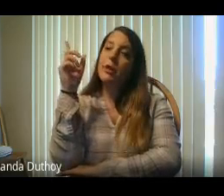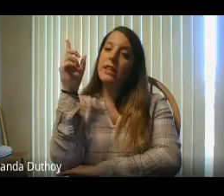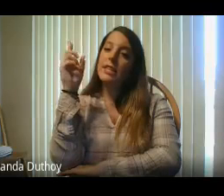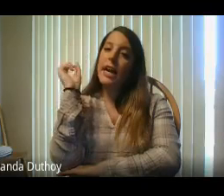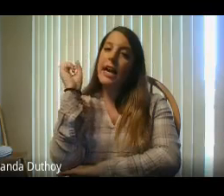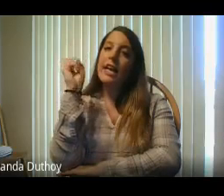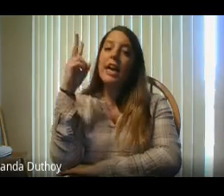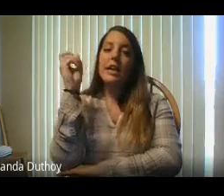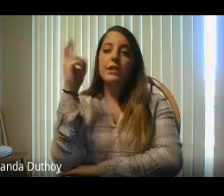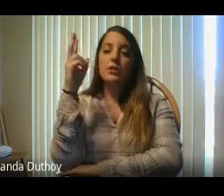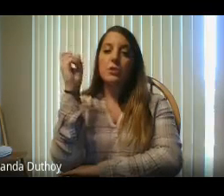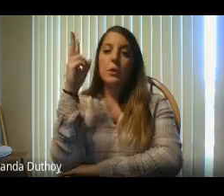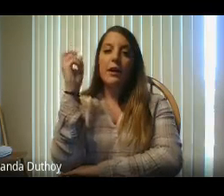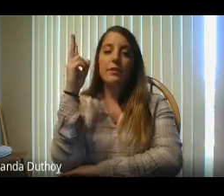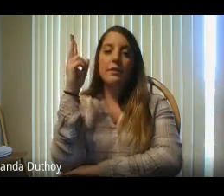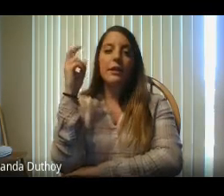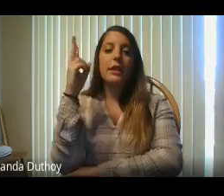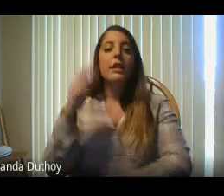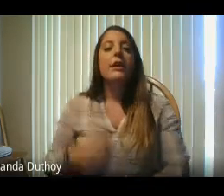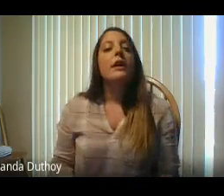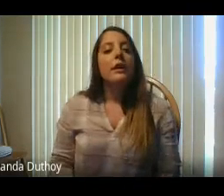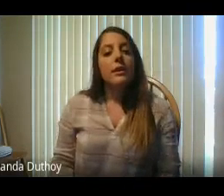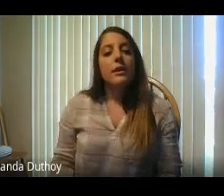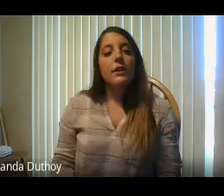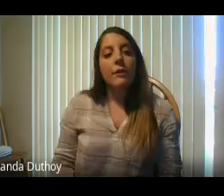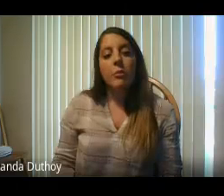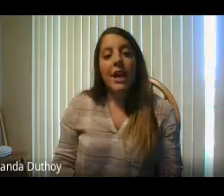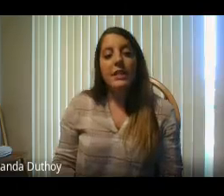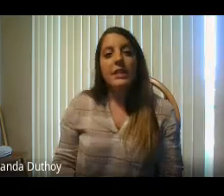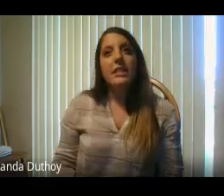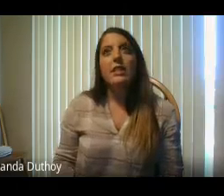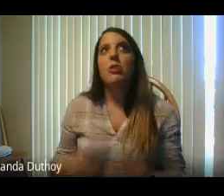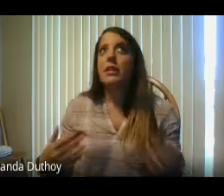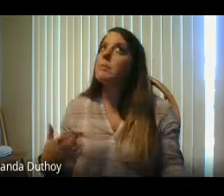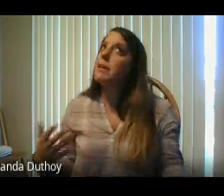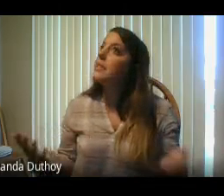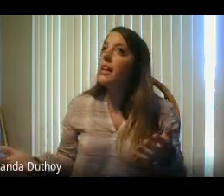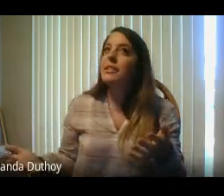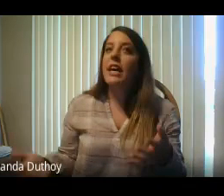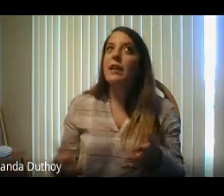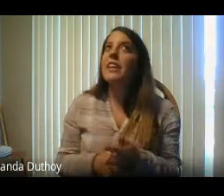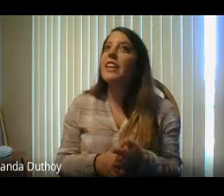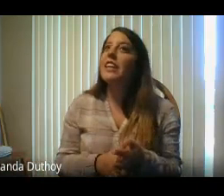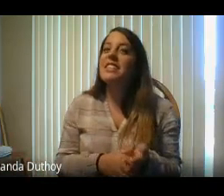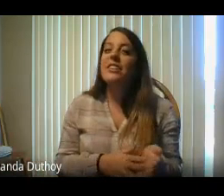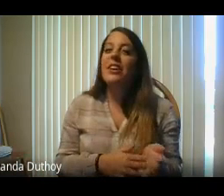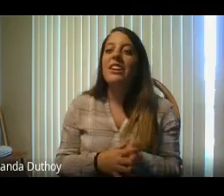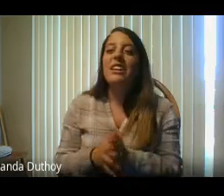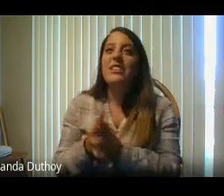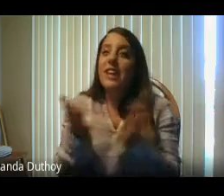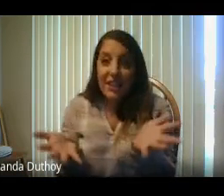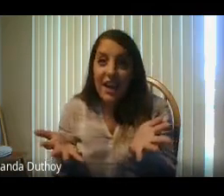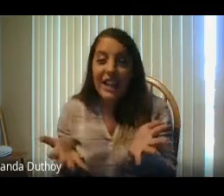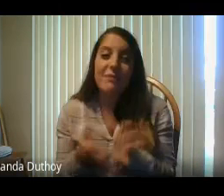at your highest point in the sky and it's 12. So when we practice this, it's important to be able to tell time